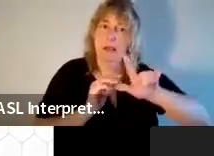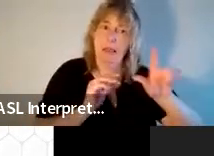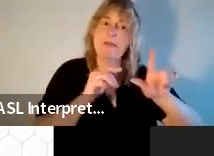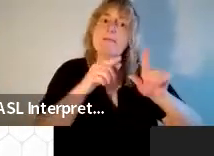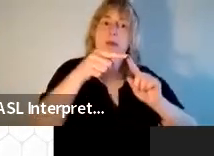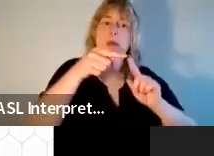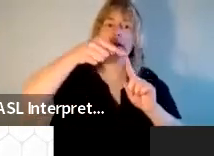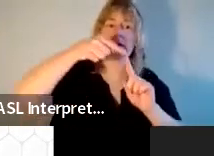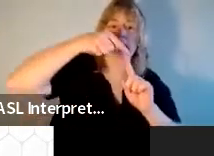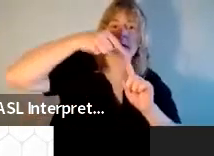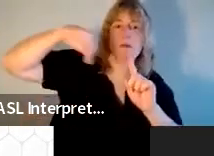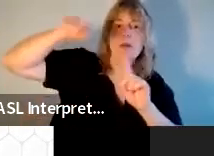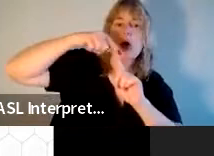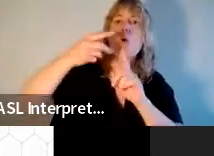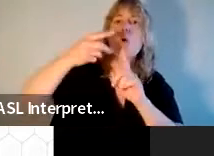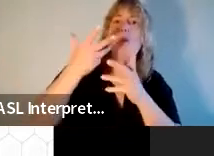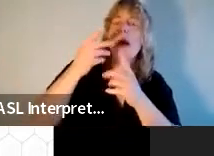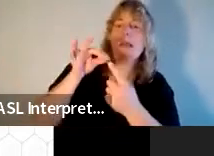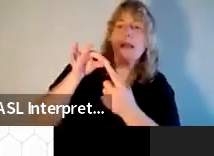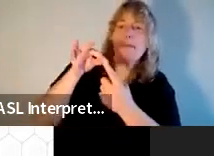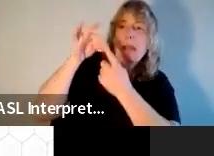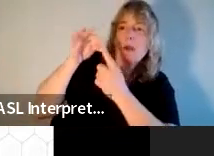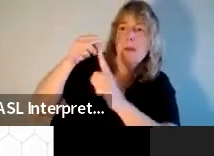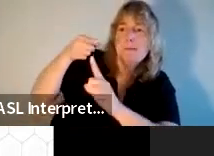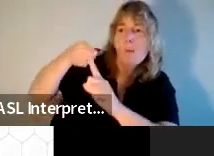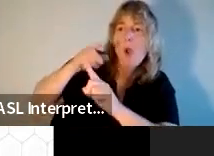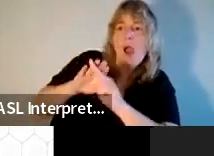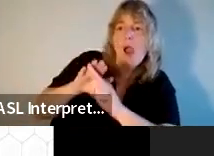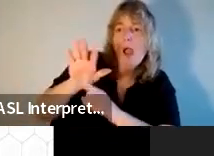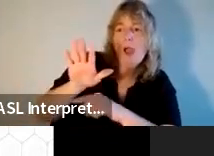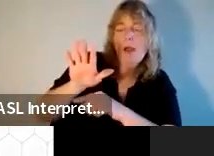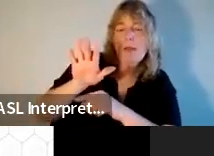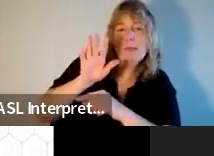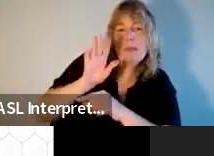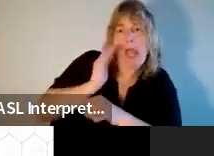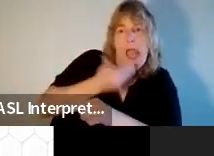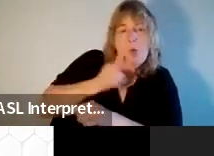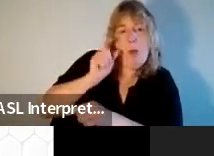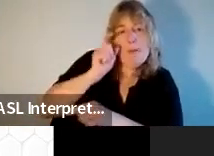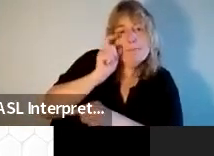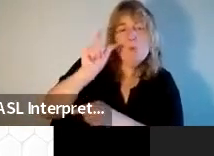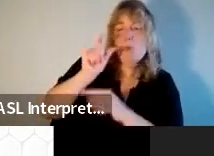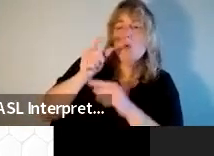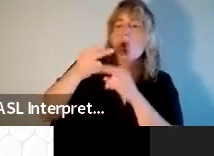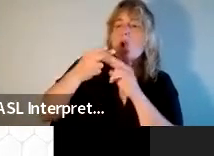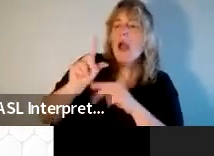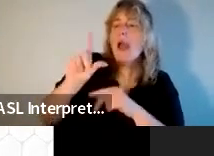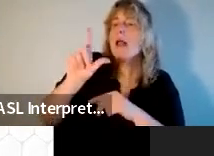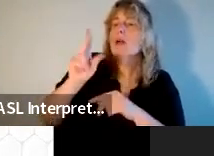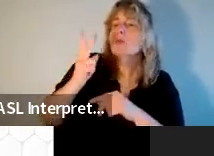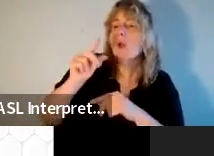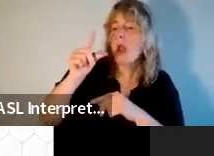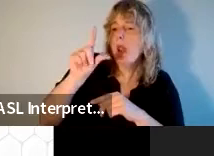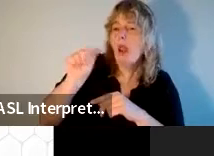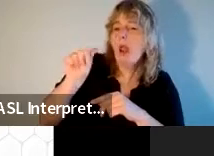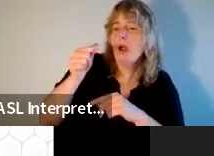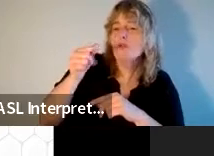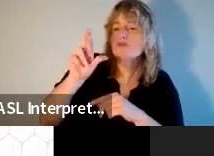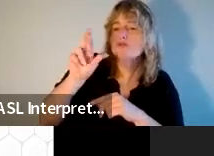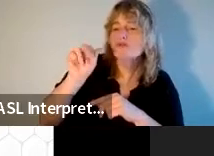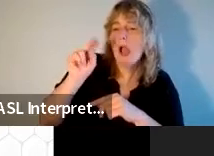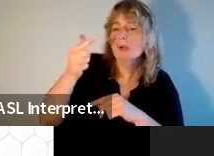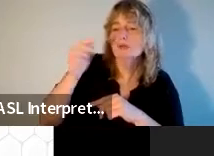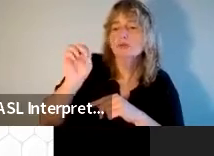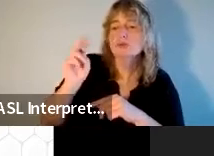the Earth-Sun system called L2, the Lagrange 2 point. There are 5 stable Lagrange